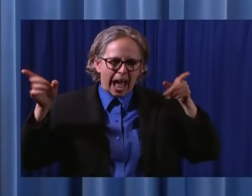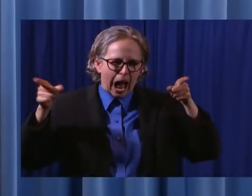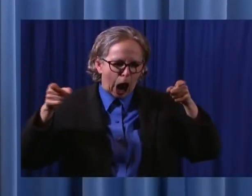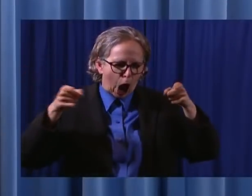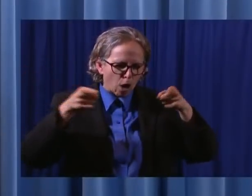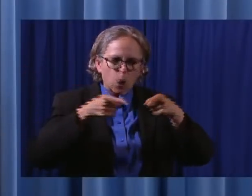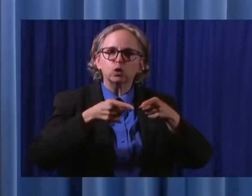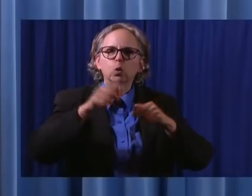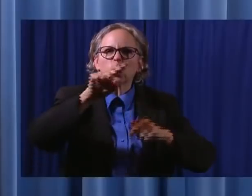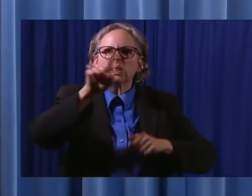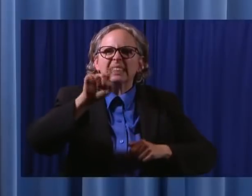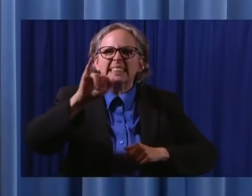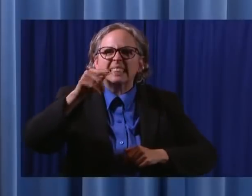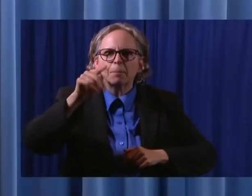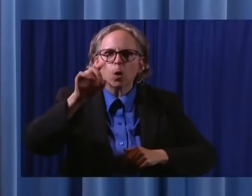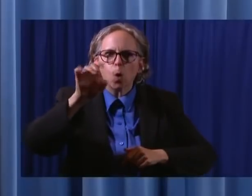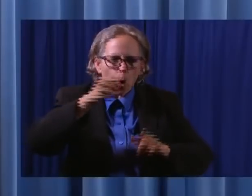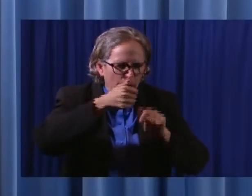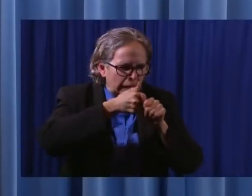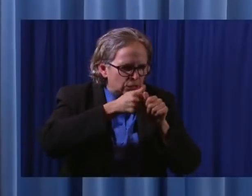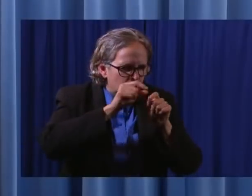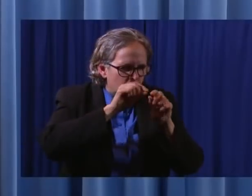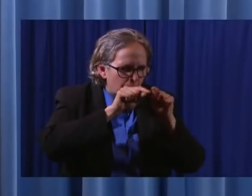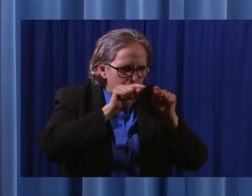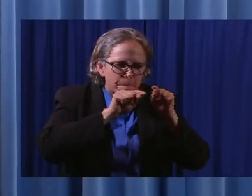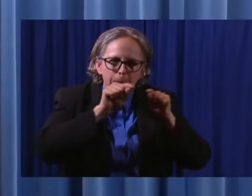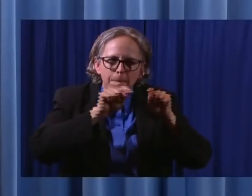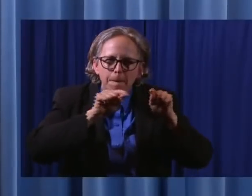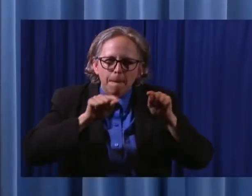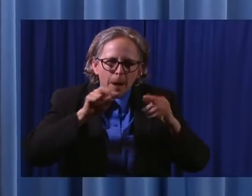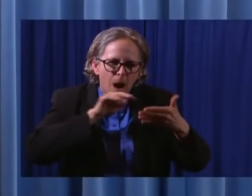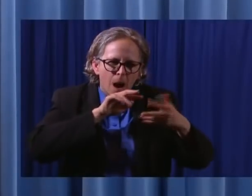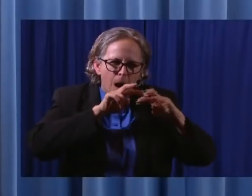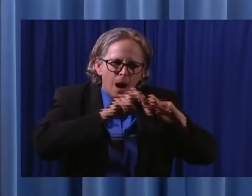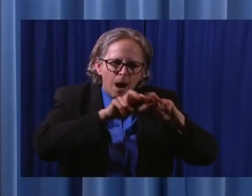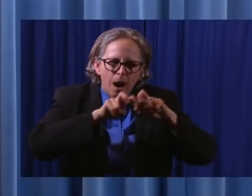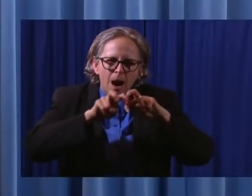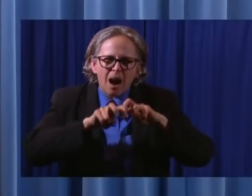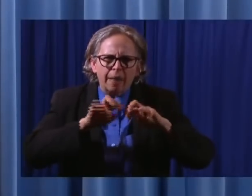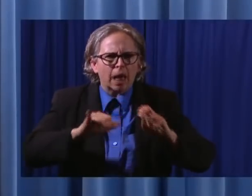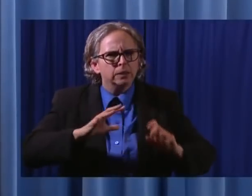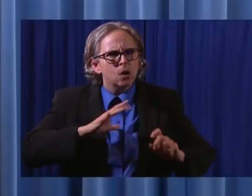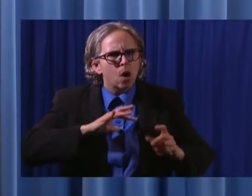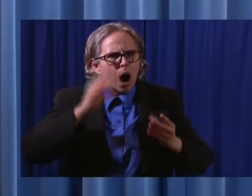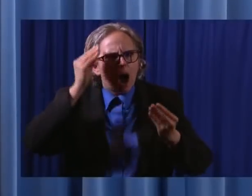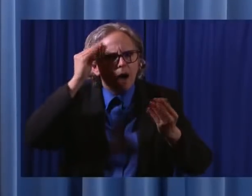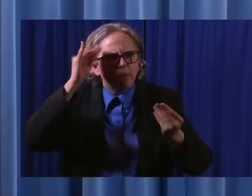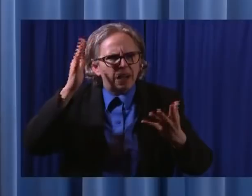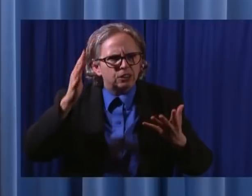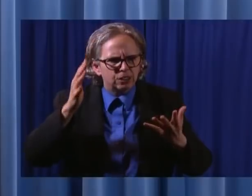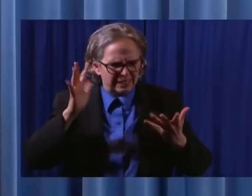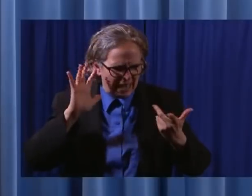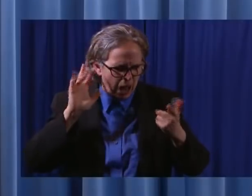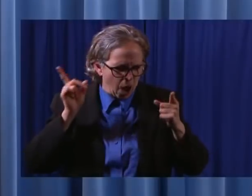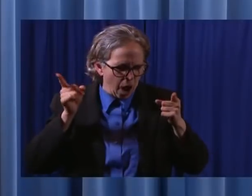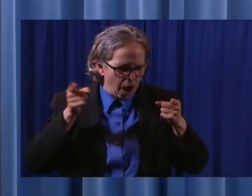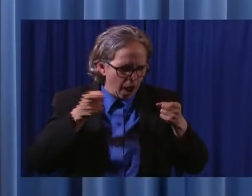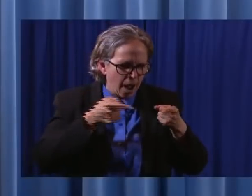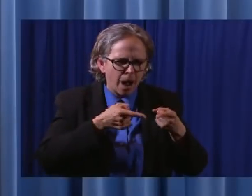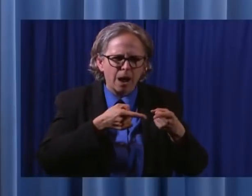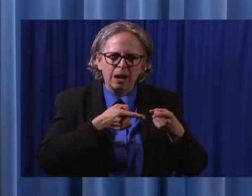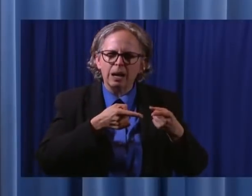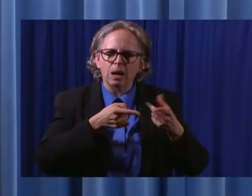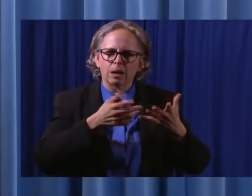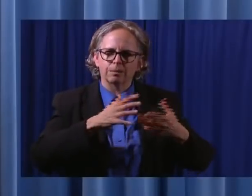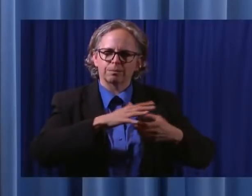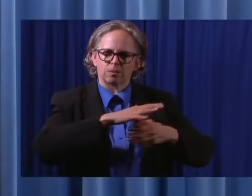know, it gives us the ability to warn people, give them a